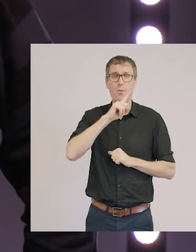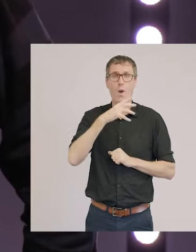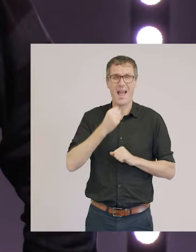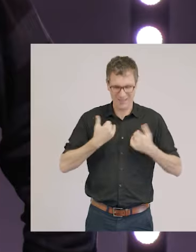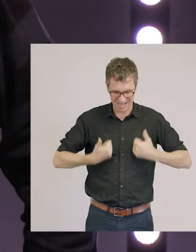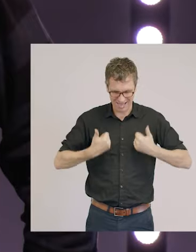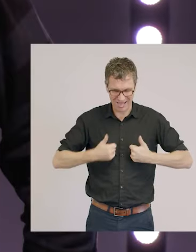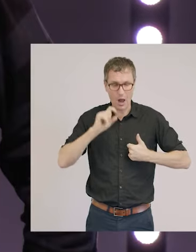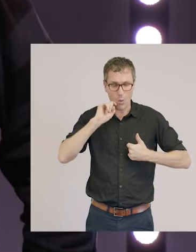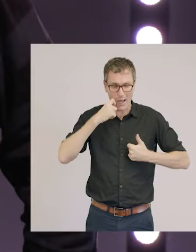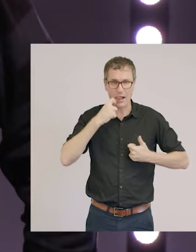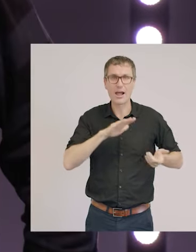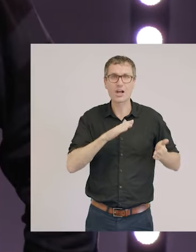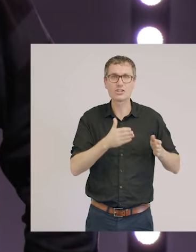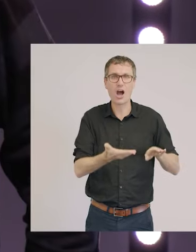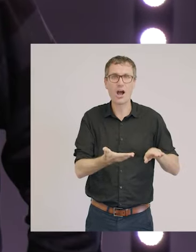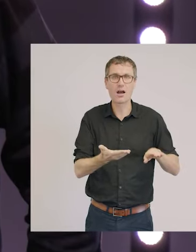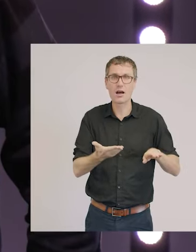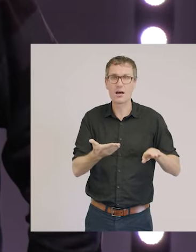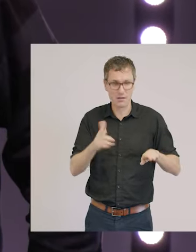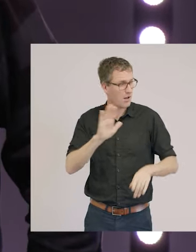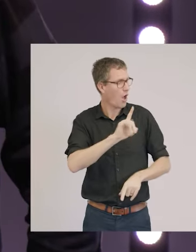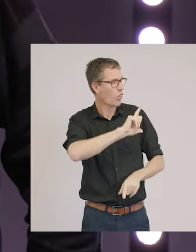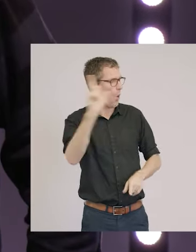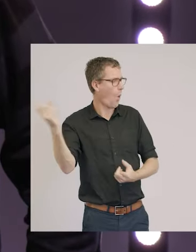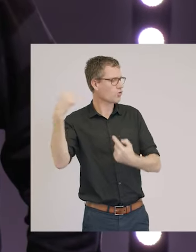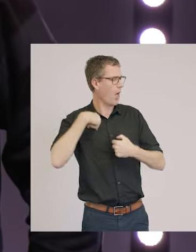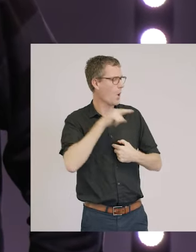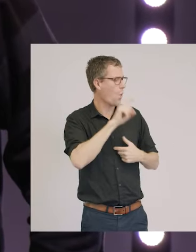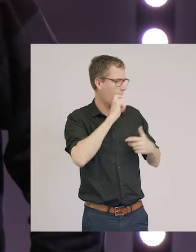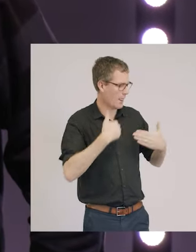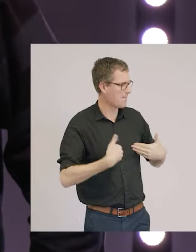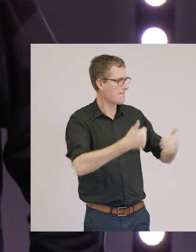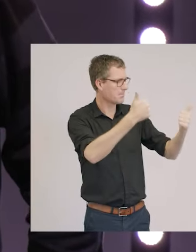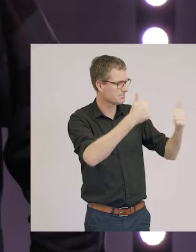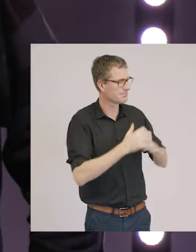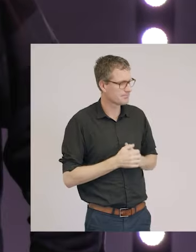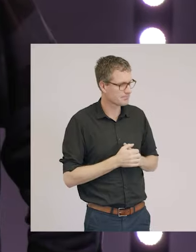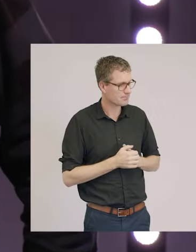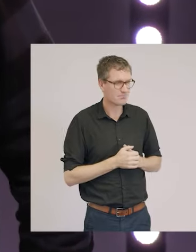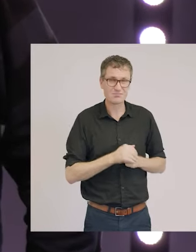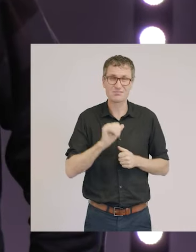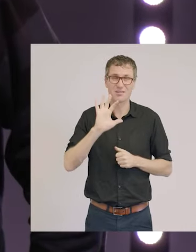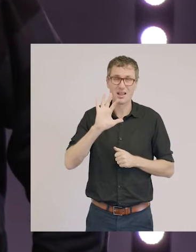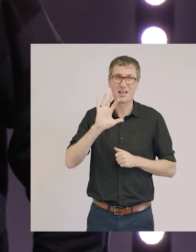damage. You know, prophesying, you know, people have terminal illnesses and saying, the Lord's told me you're going to get healed. Well,